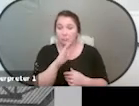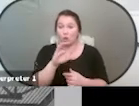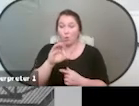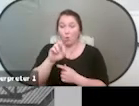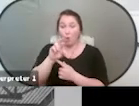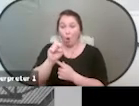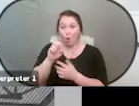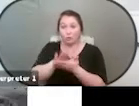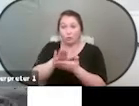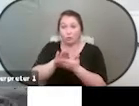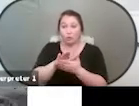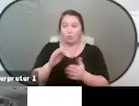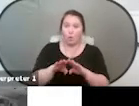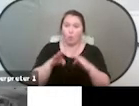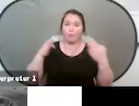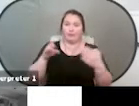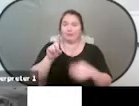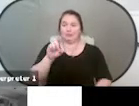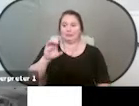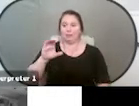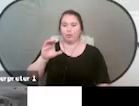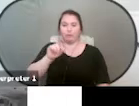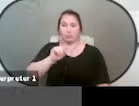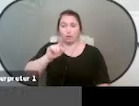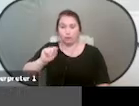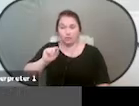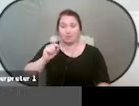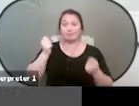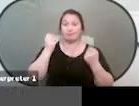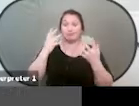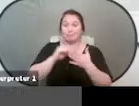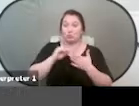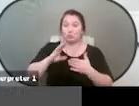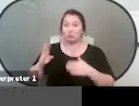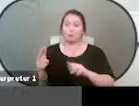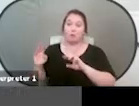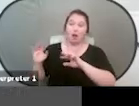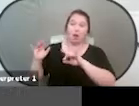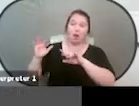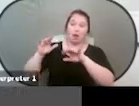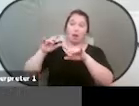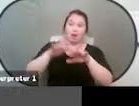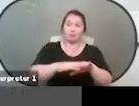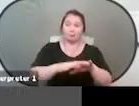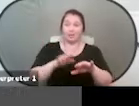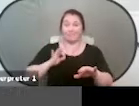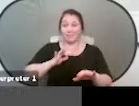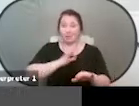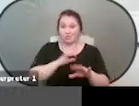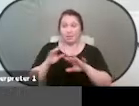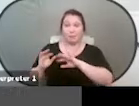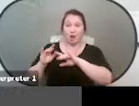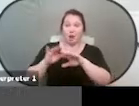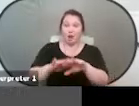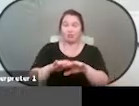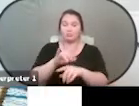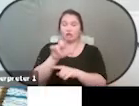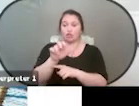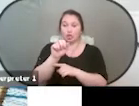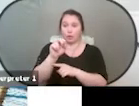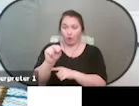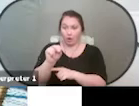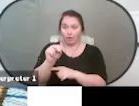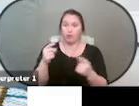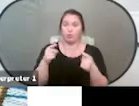in December of 2020, and many of the students moved over, and students and faculty moved over in January, over that